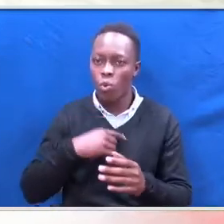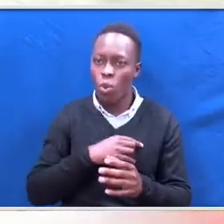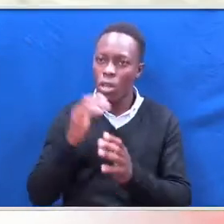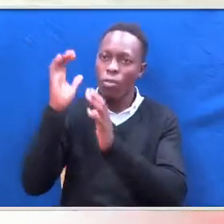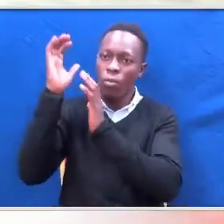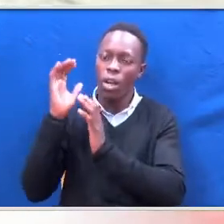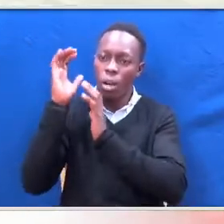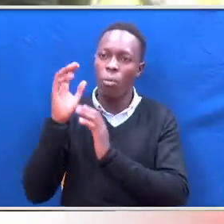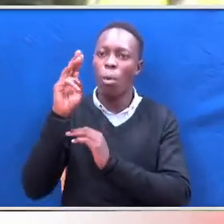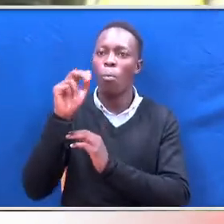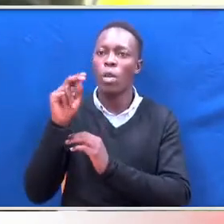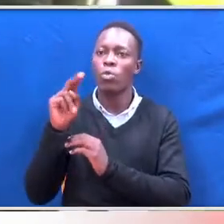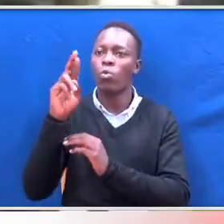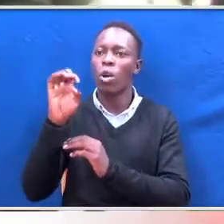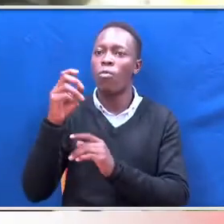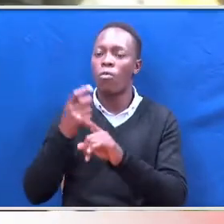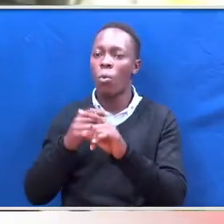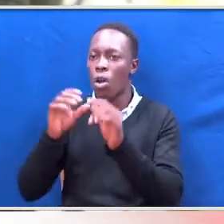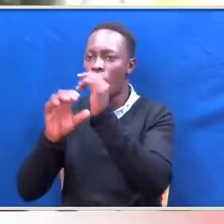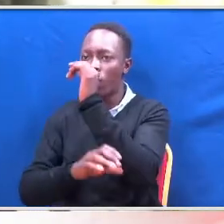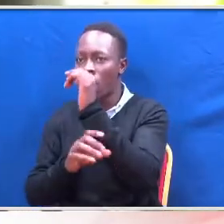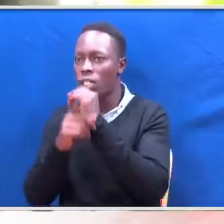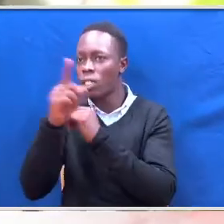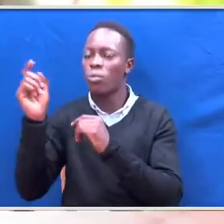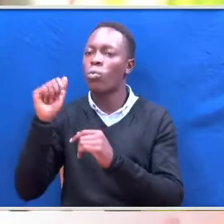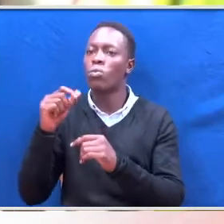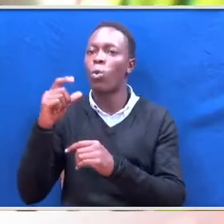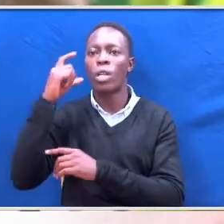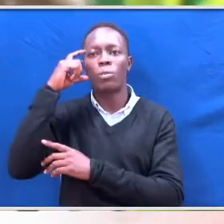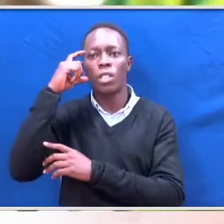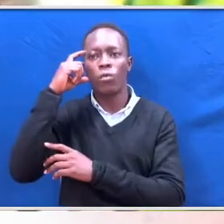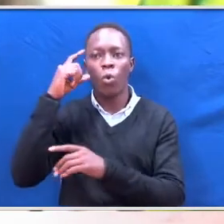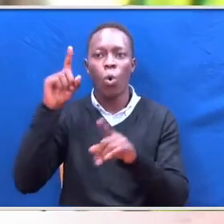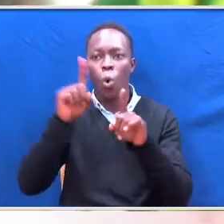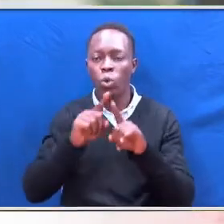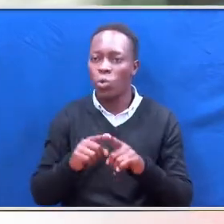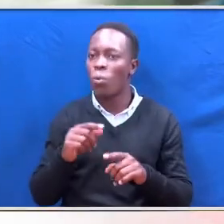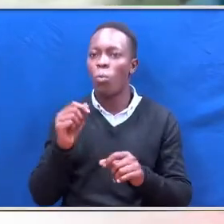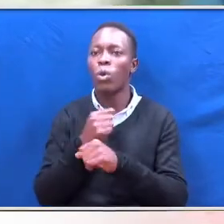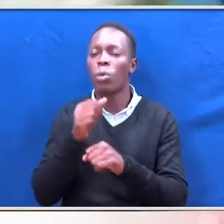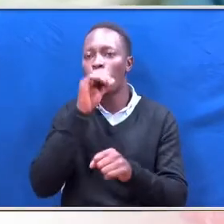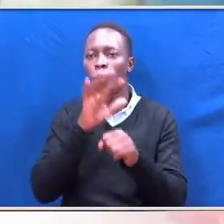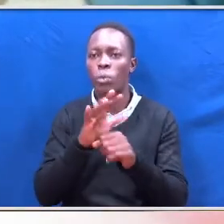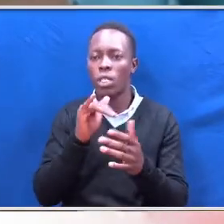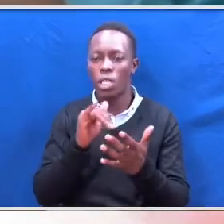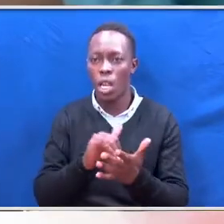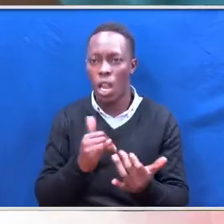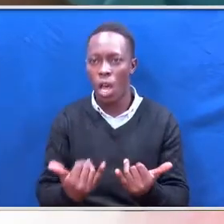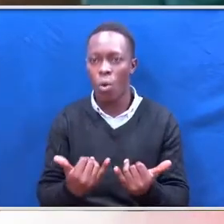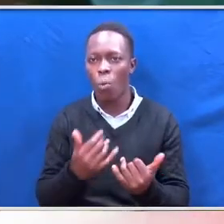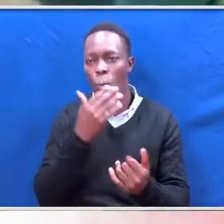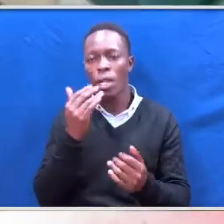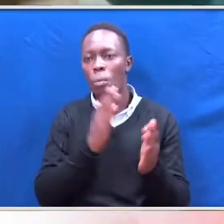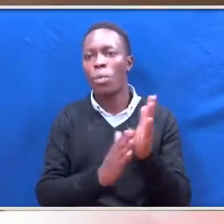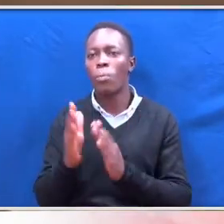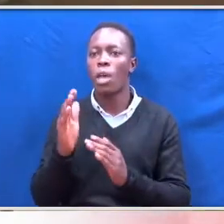and fertilizers from foreign countries can be costly and sometimes not forthcoming. Hence, the region could not be better